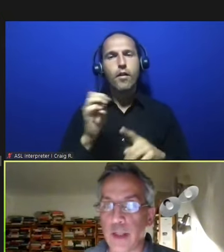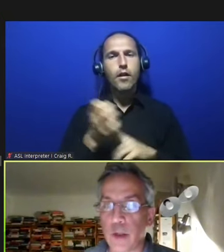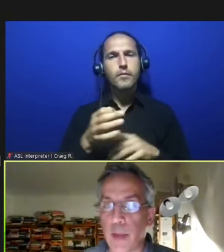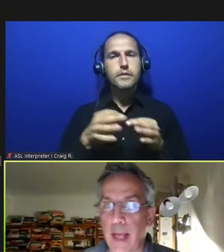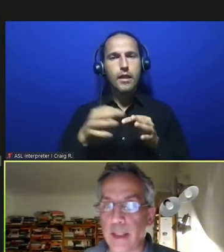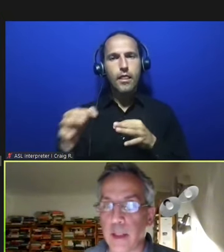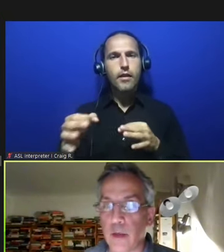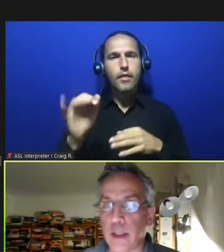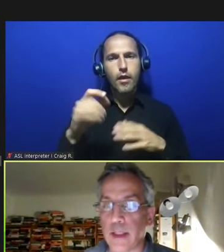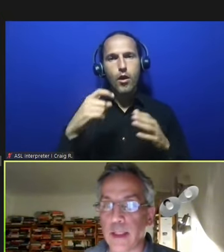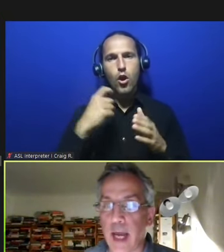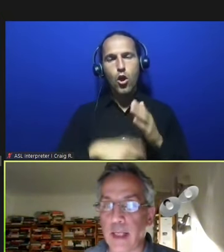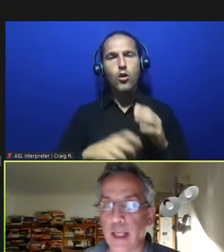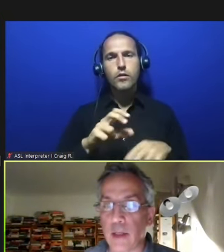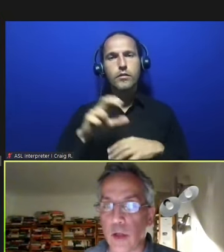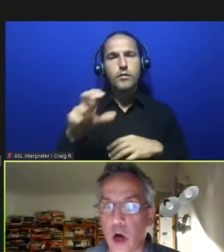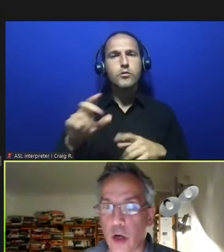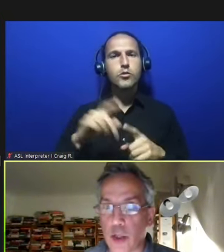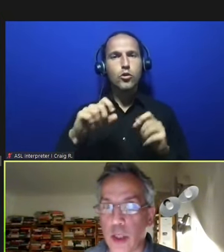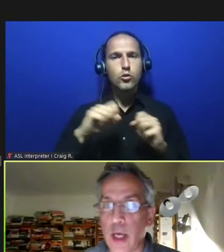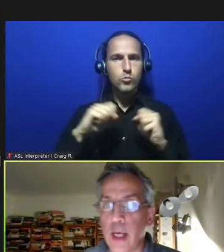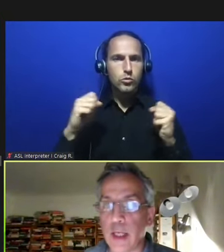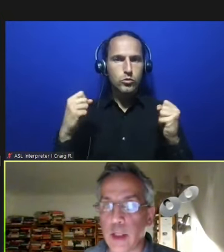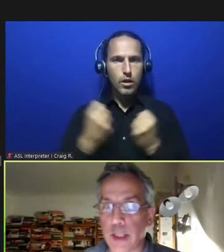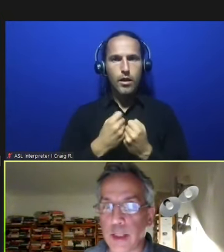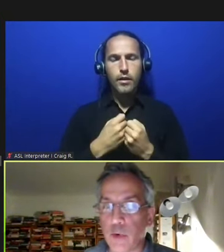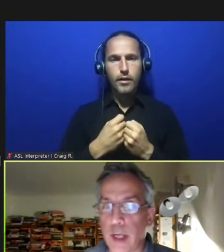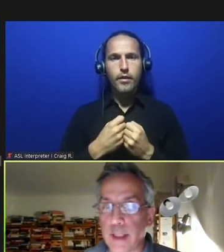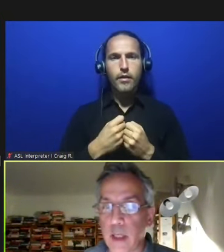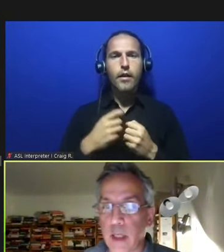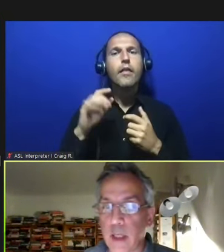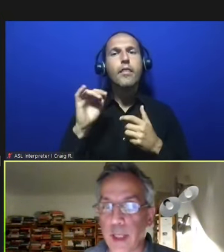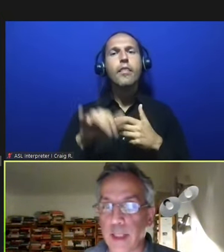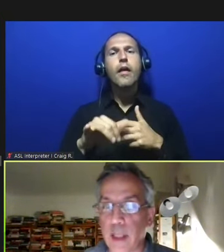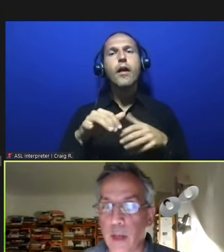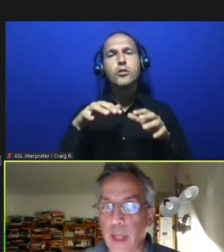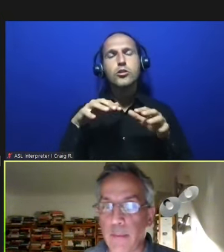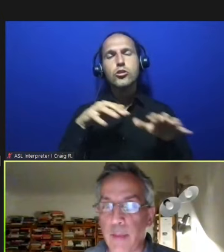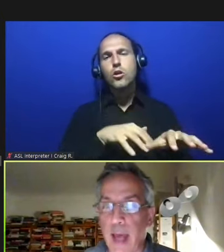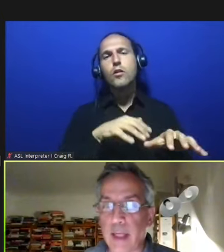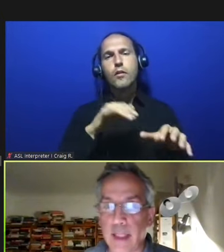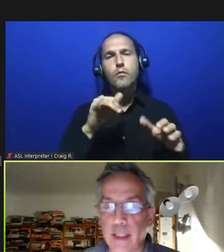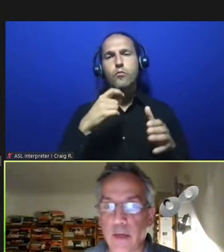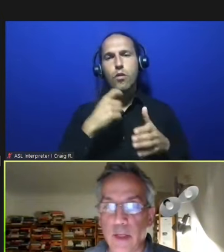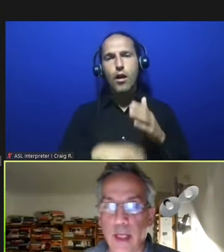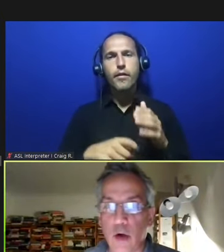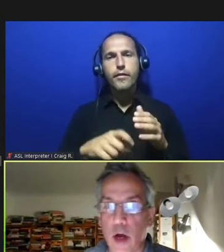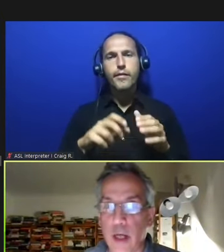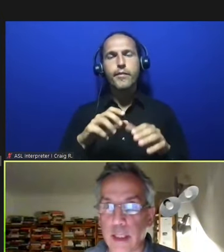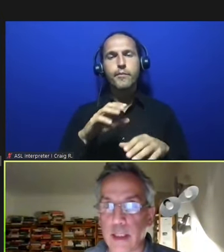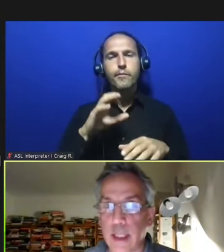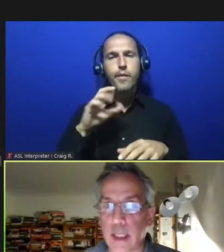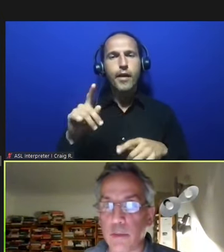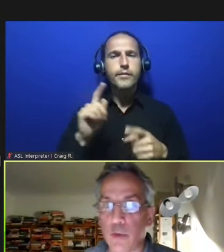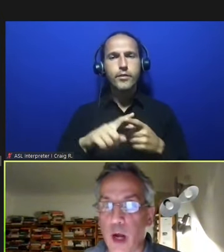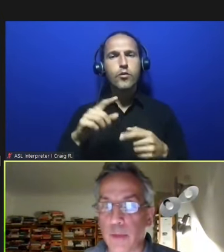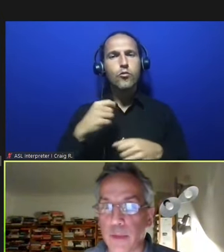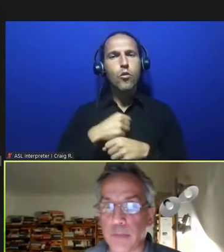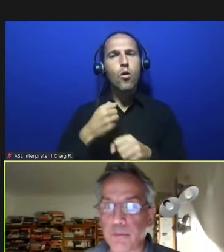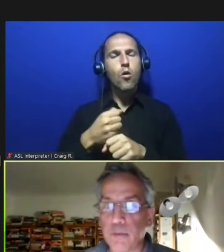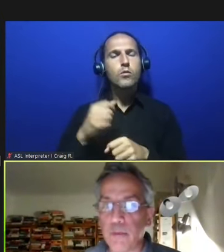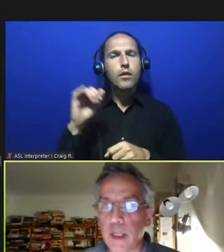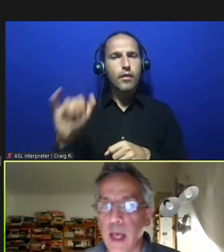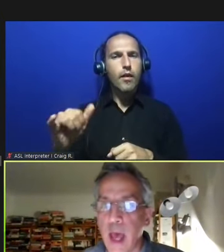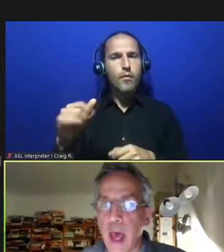delay costs are passing those to society at large. Congestion pricing would place some of that back on the activity that causes these